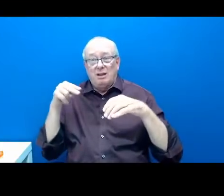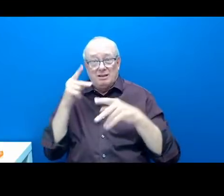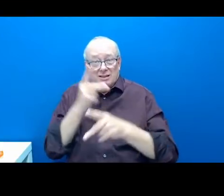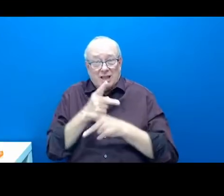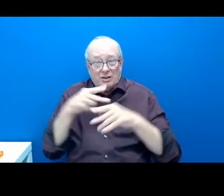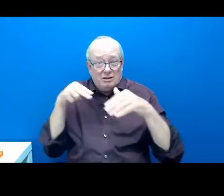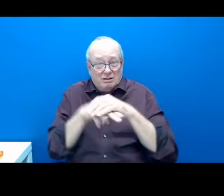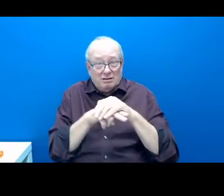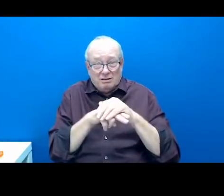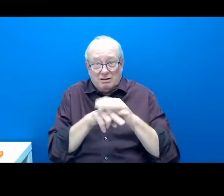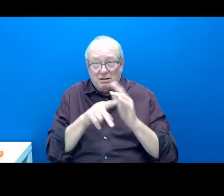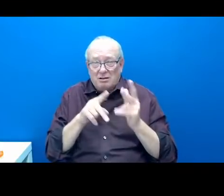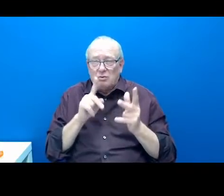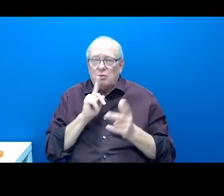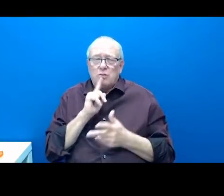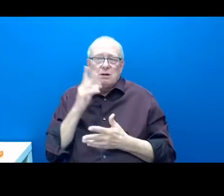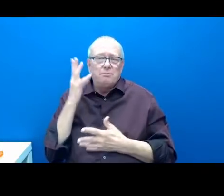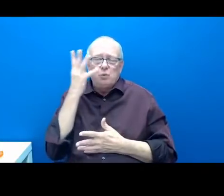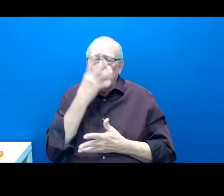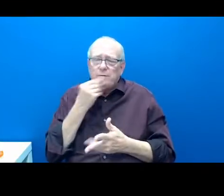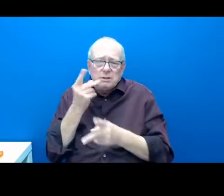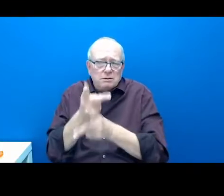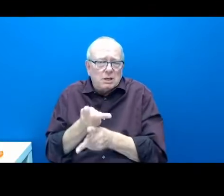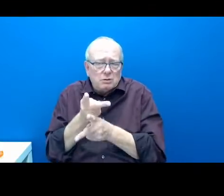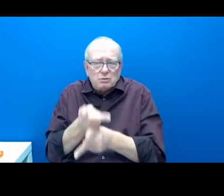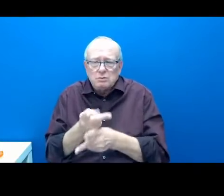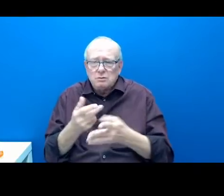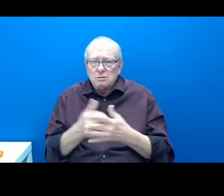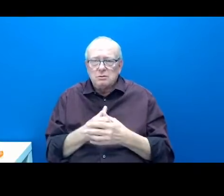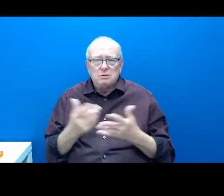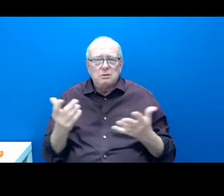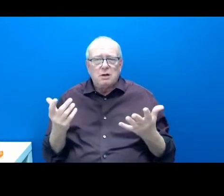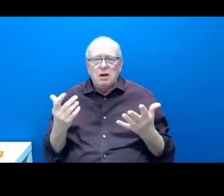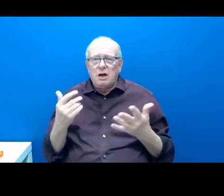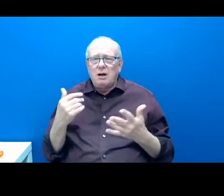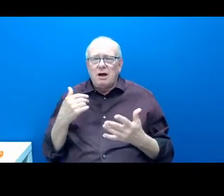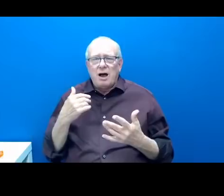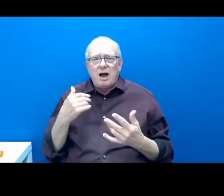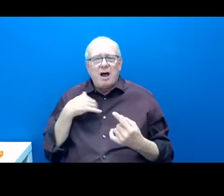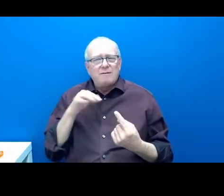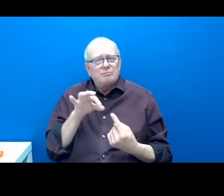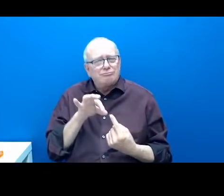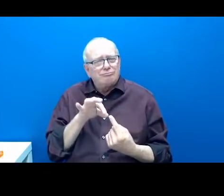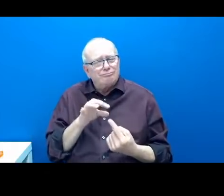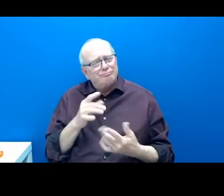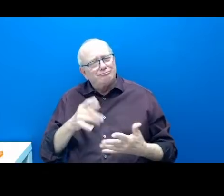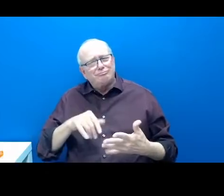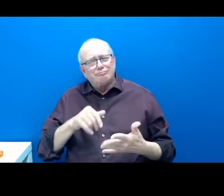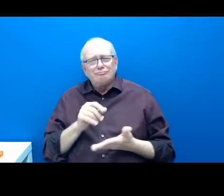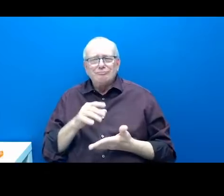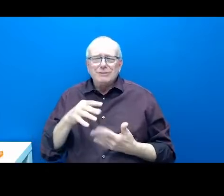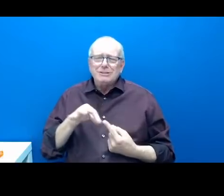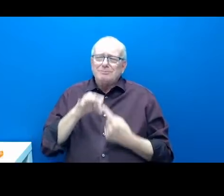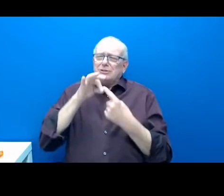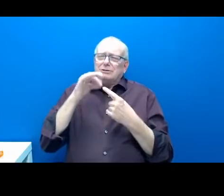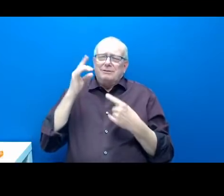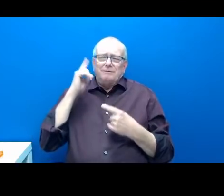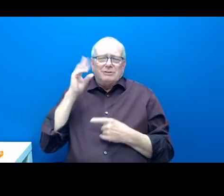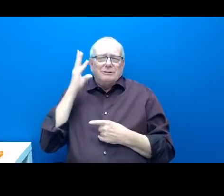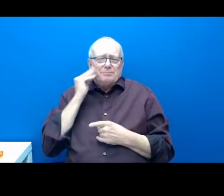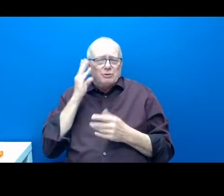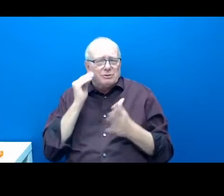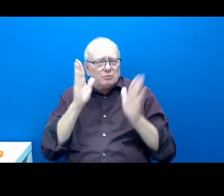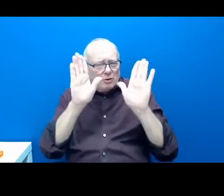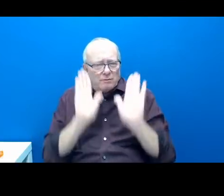beautiful dance that anyone can ever have a privilege of experiencing. But these